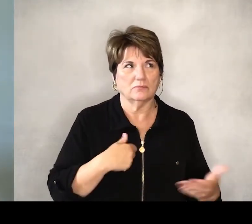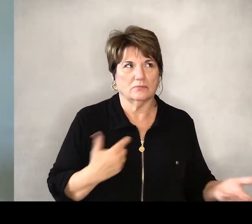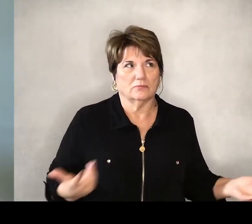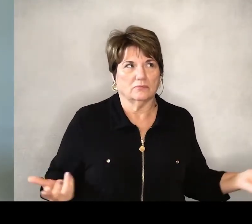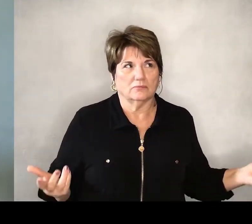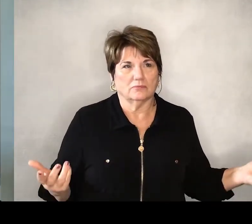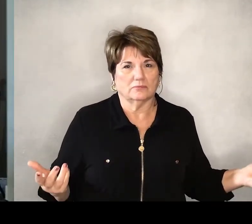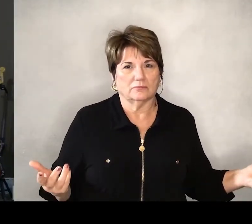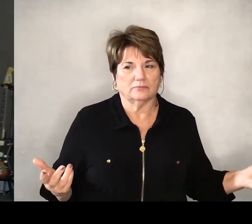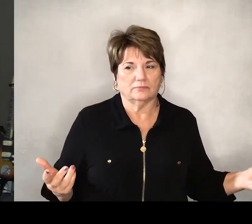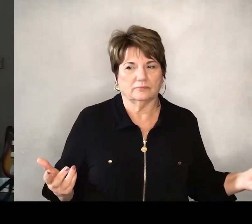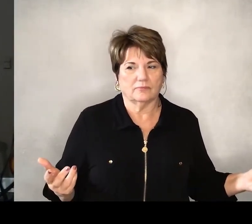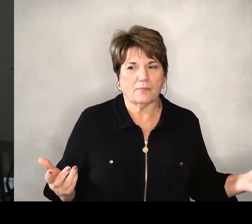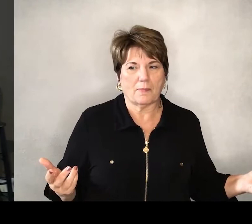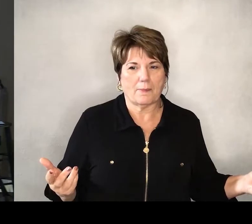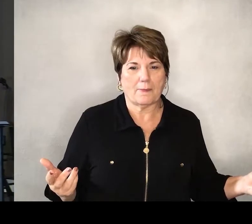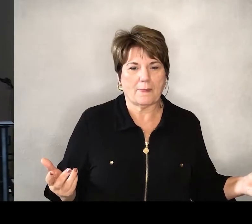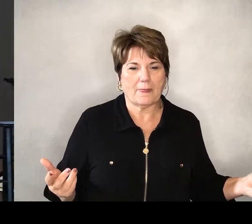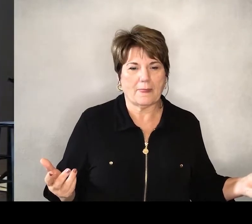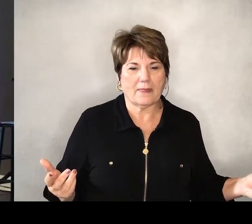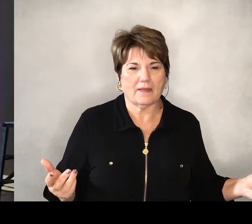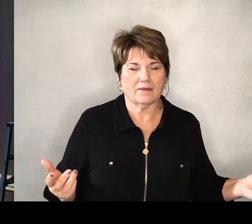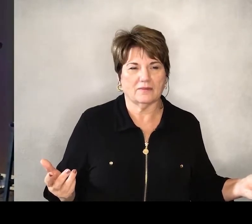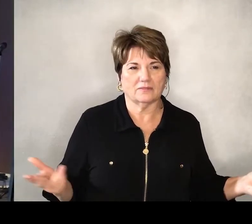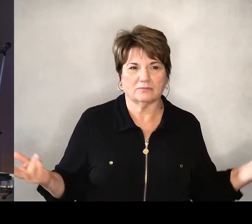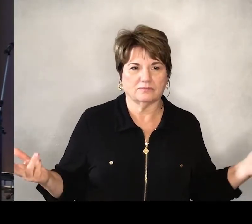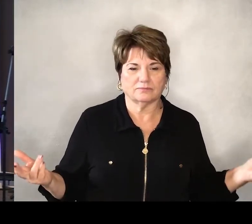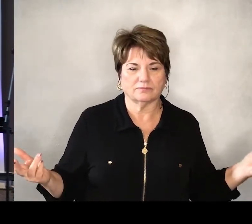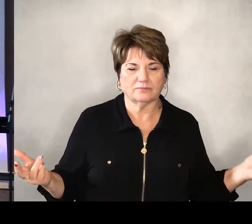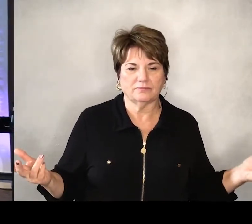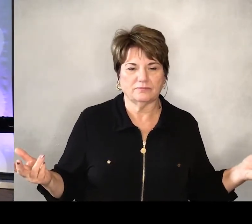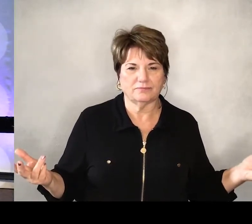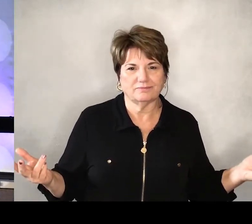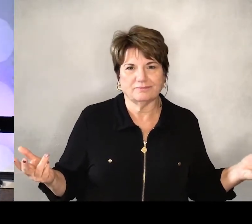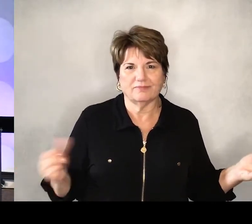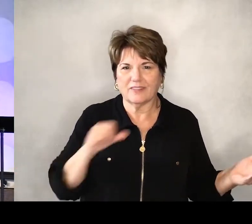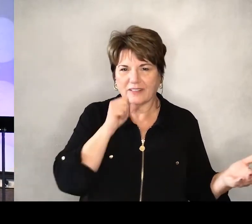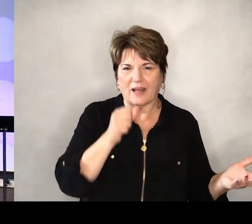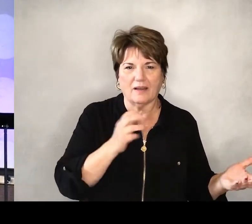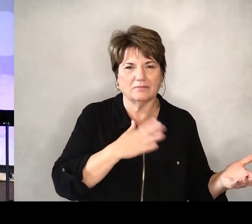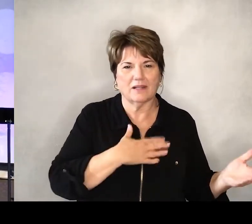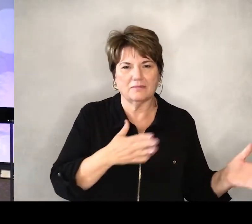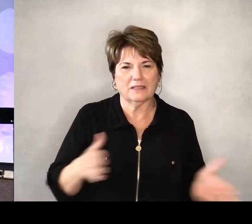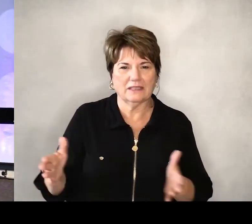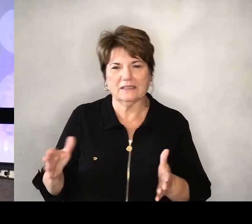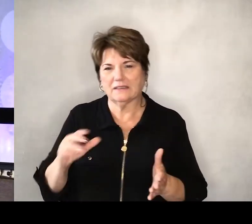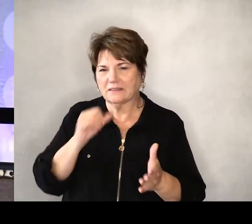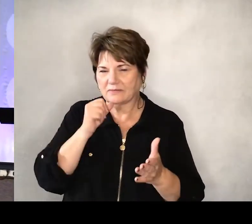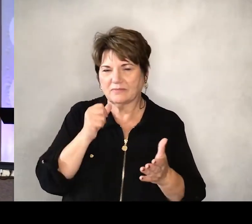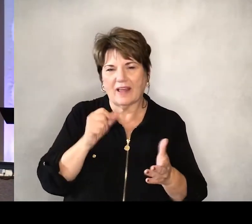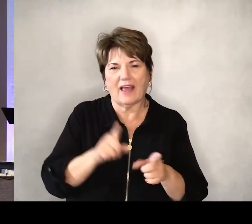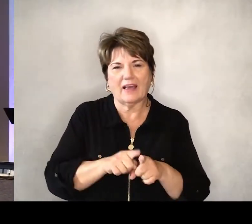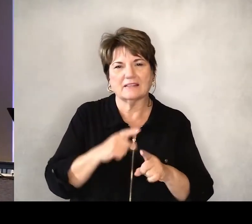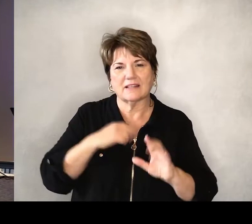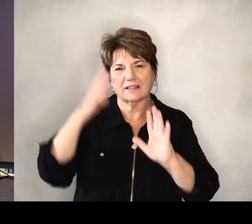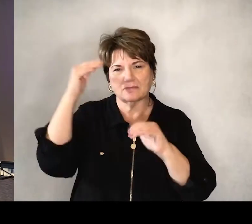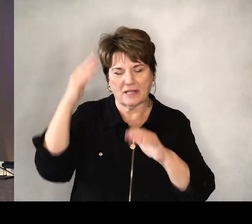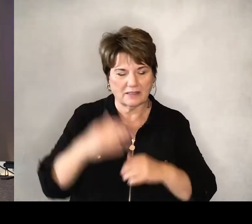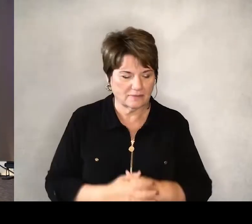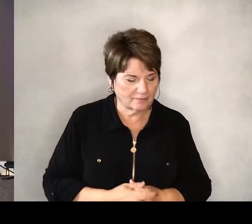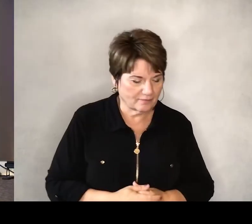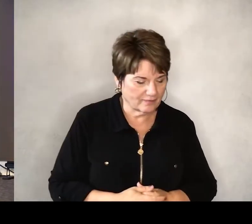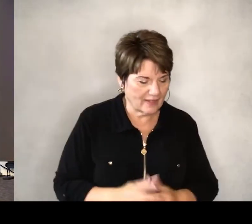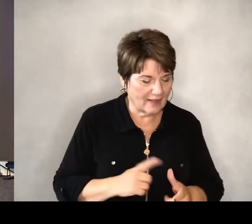So again, not really, didn't go very well there, right? And then all the